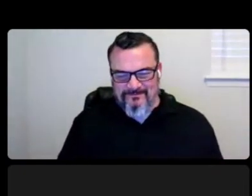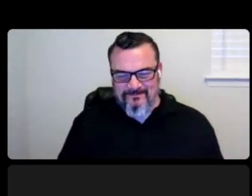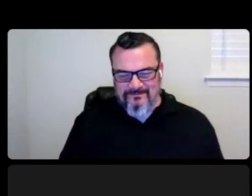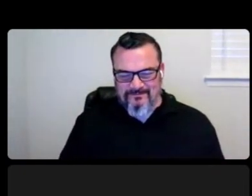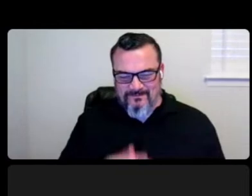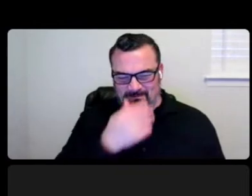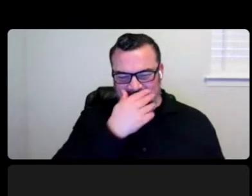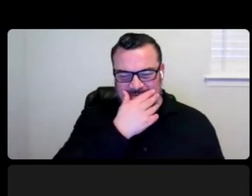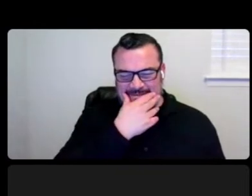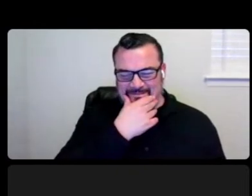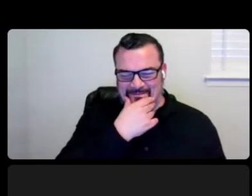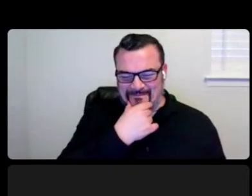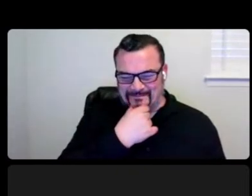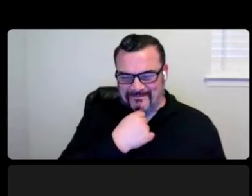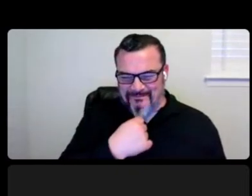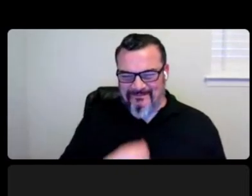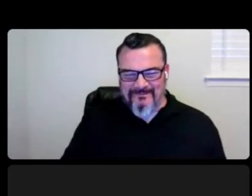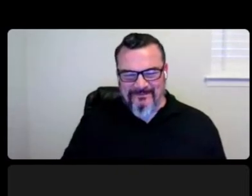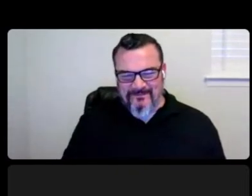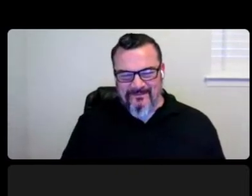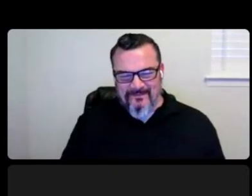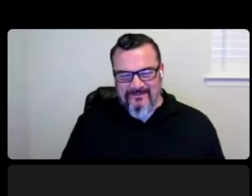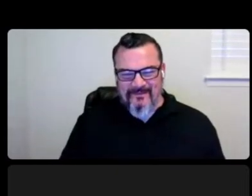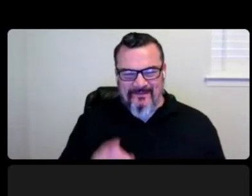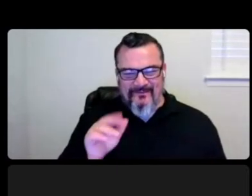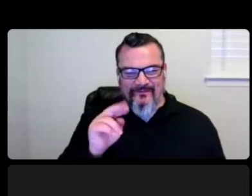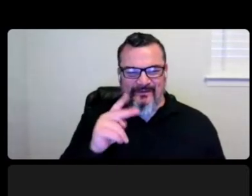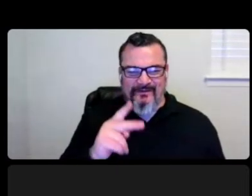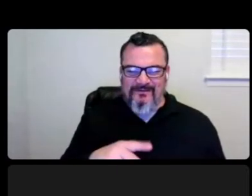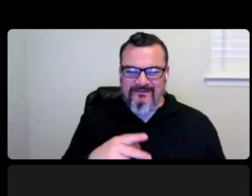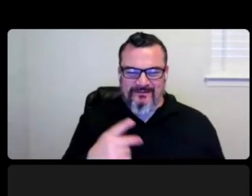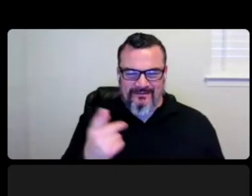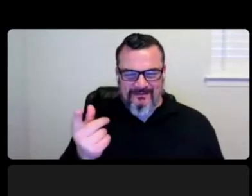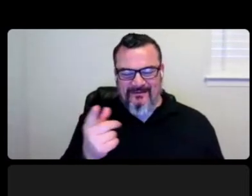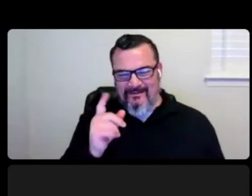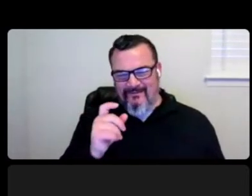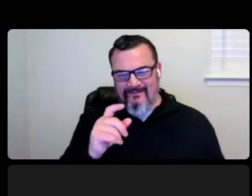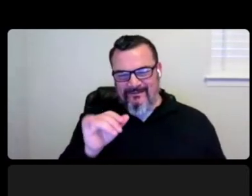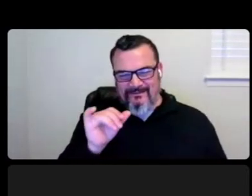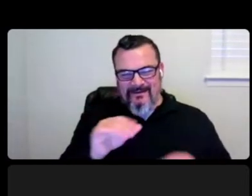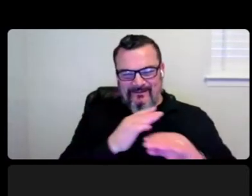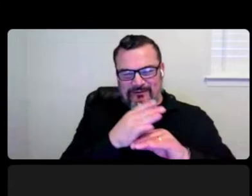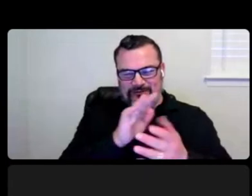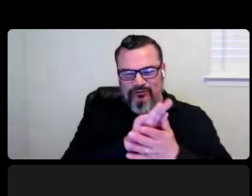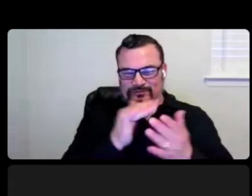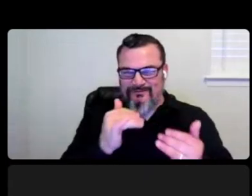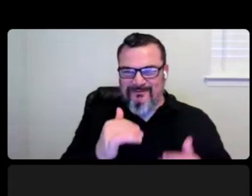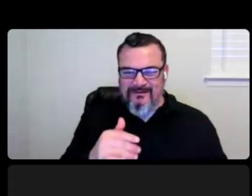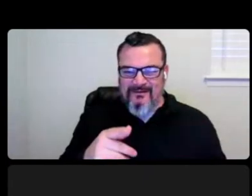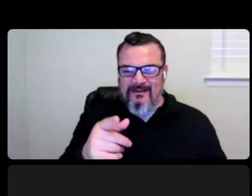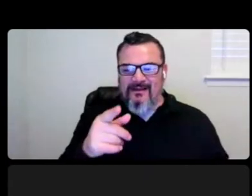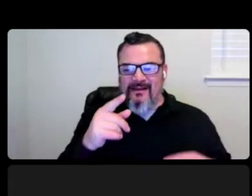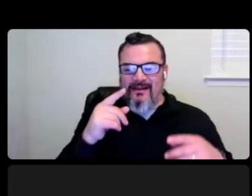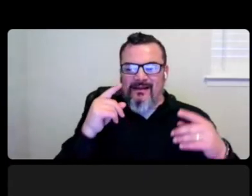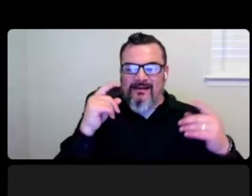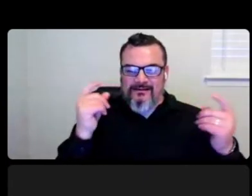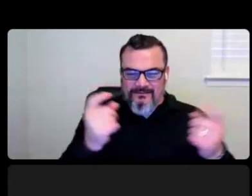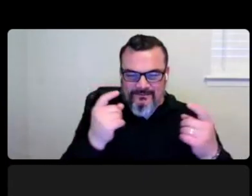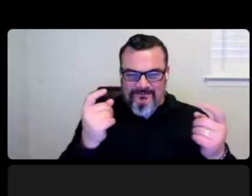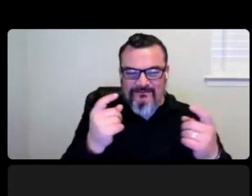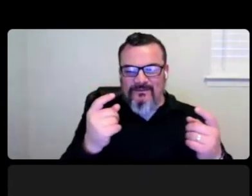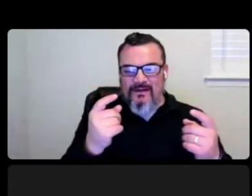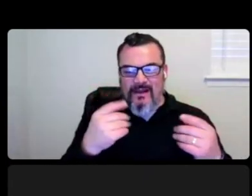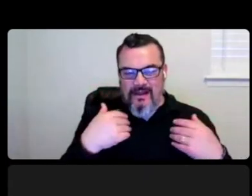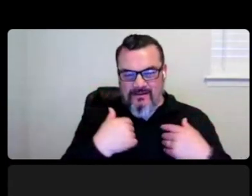fail. Frank, what are we going to, Frank's going to have to stay after school today. Celebrating animals confronting